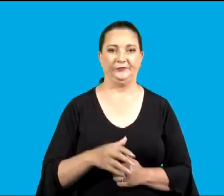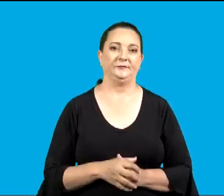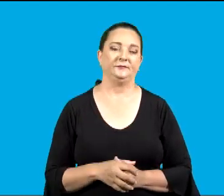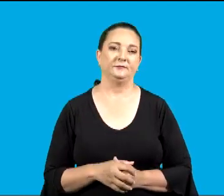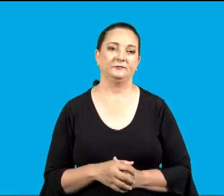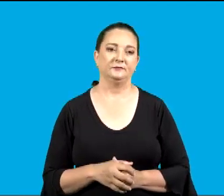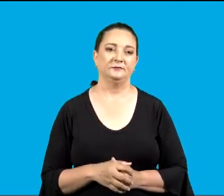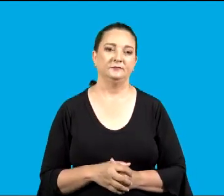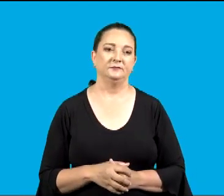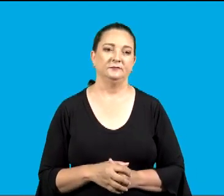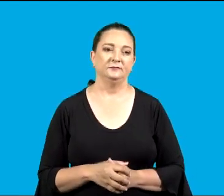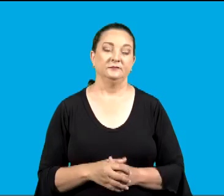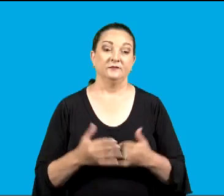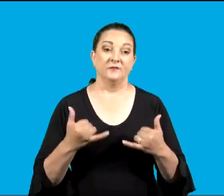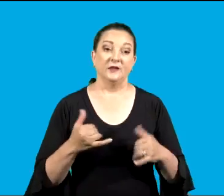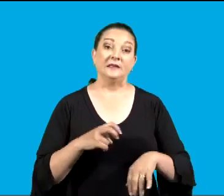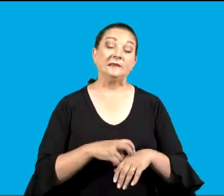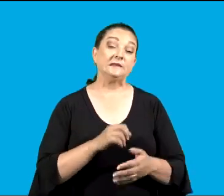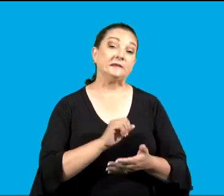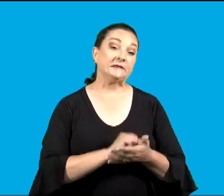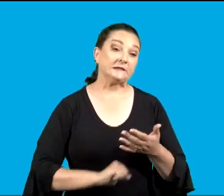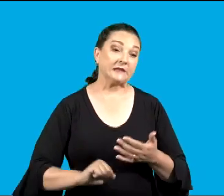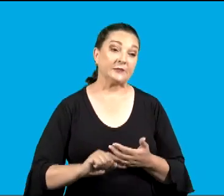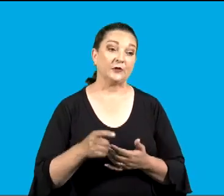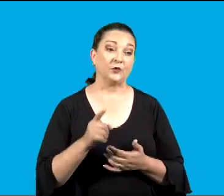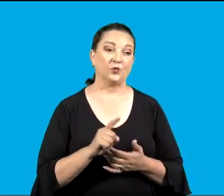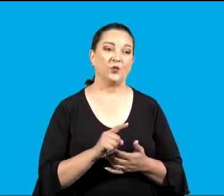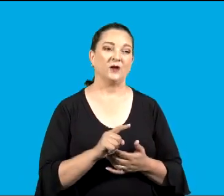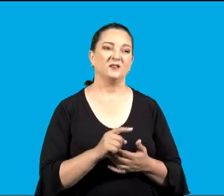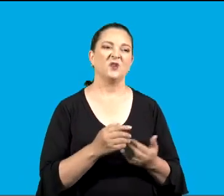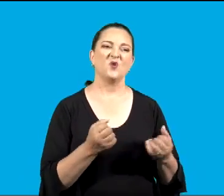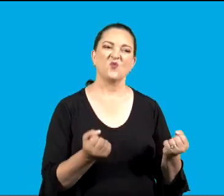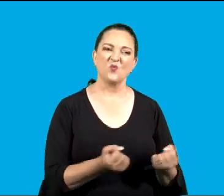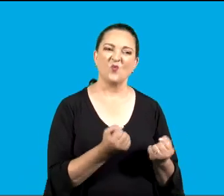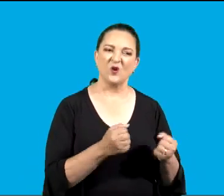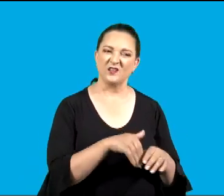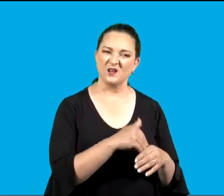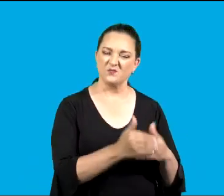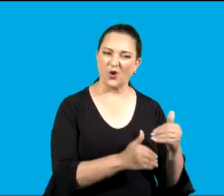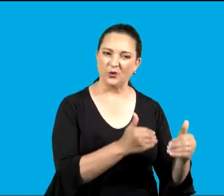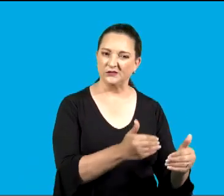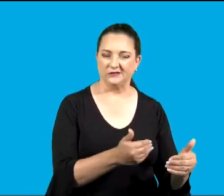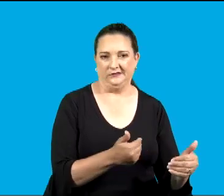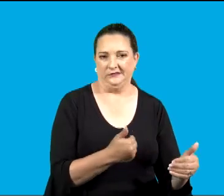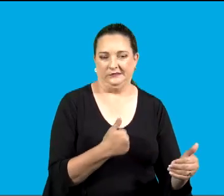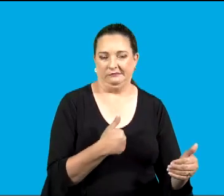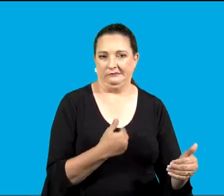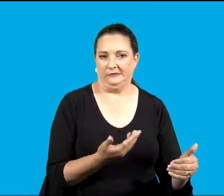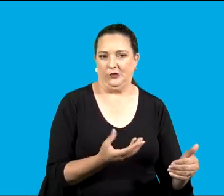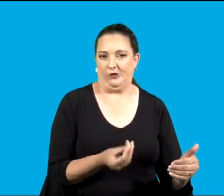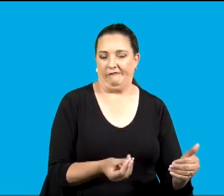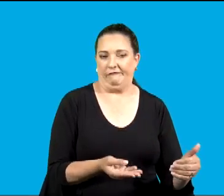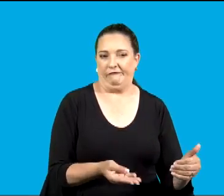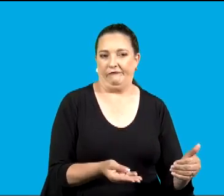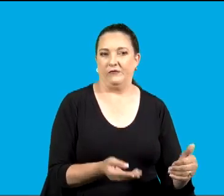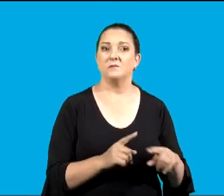1,956,040. And then I need to subtract work in process at the end, but I don't have it. But what I'm given